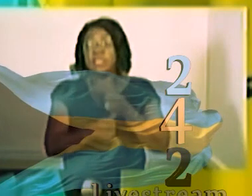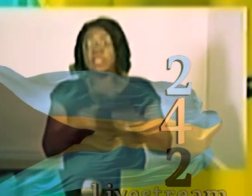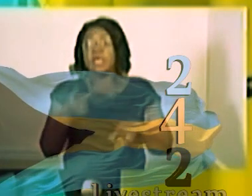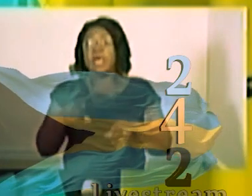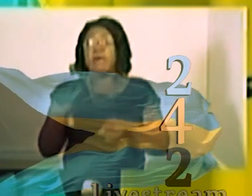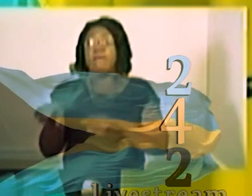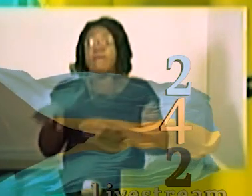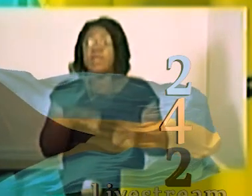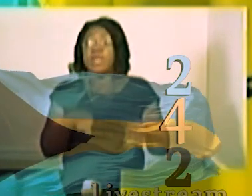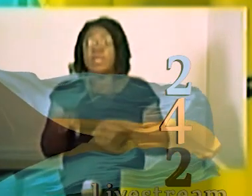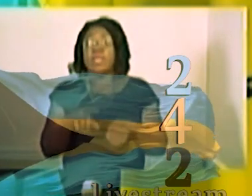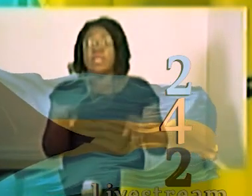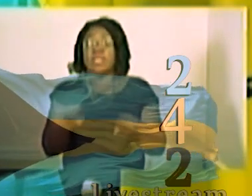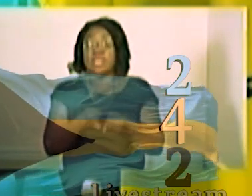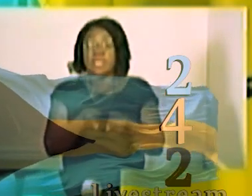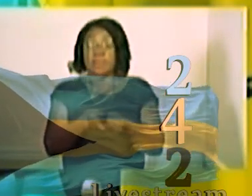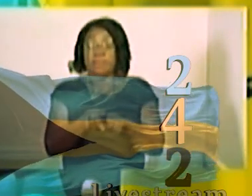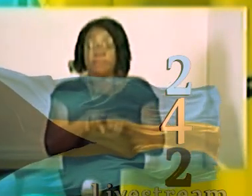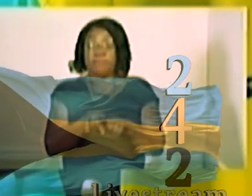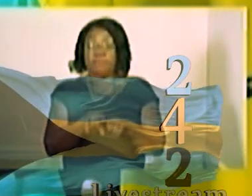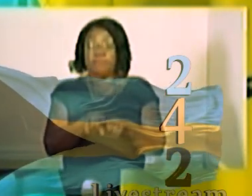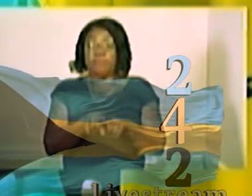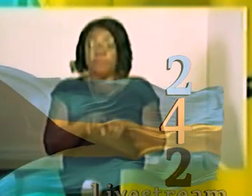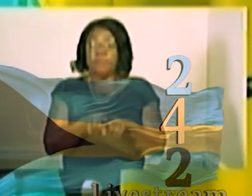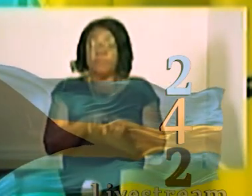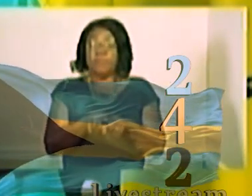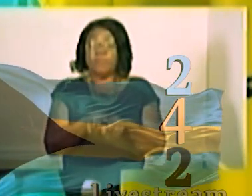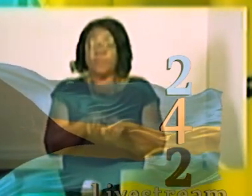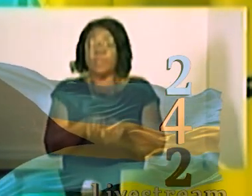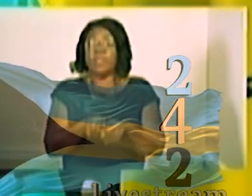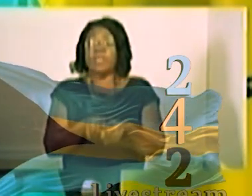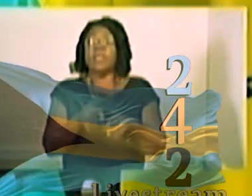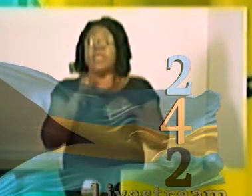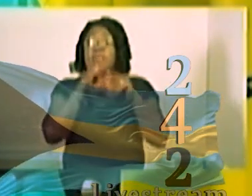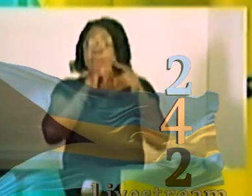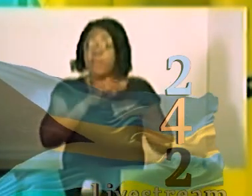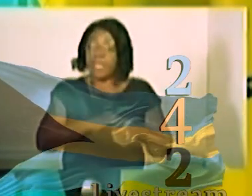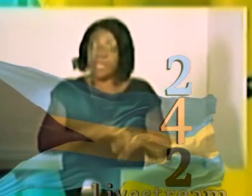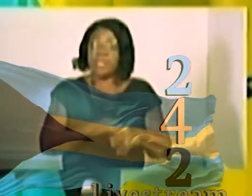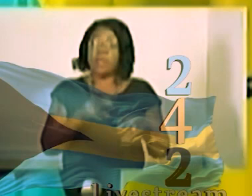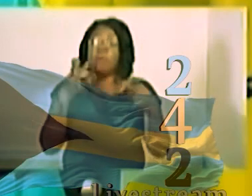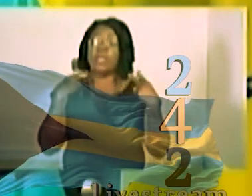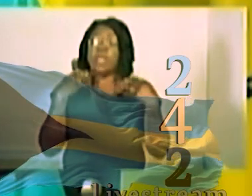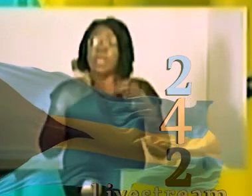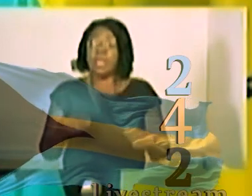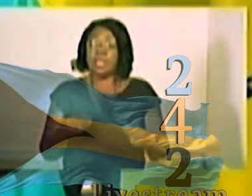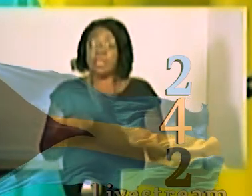might be reimposed depending on the health circumstances.